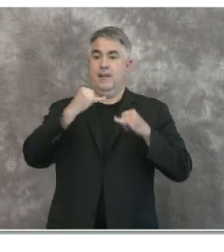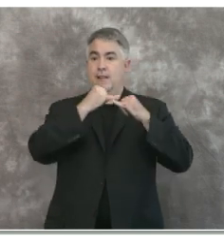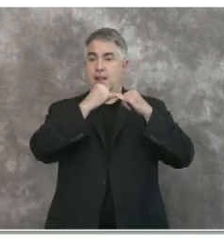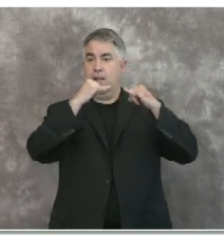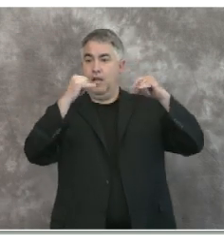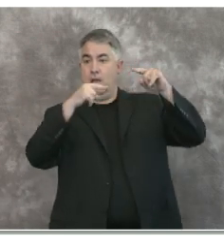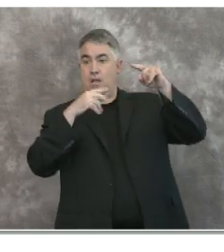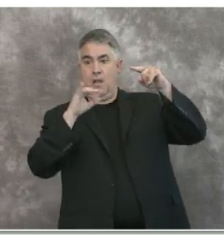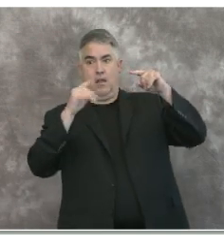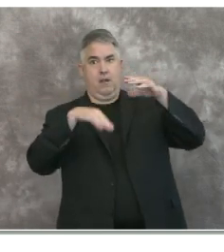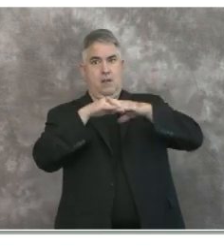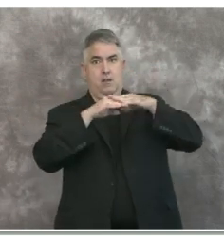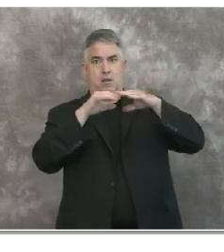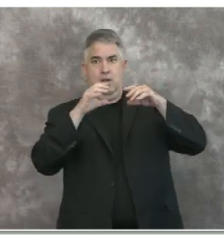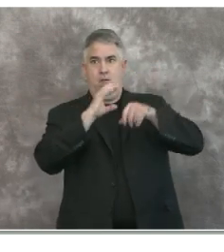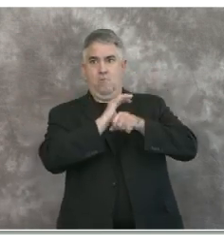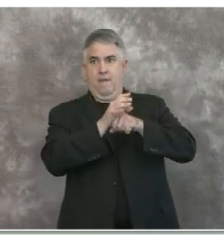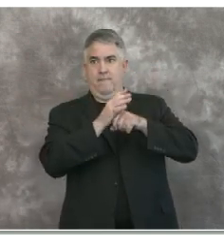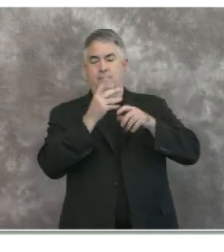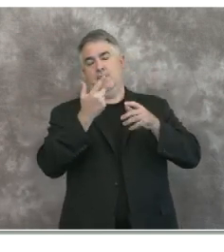capacity, the total number of